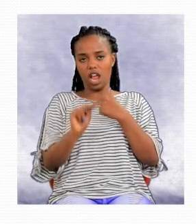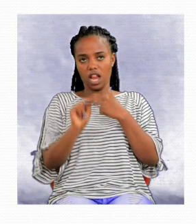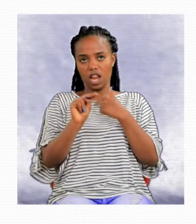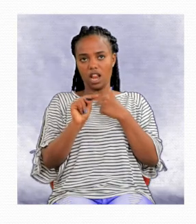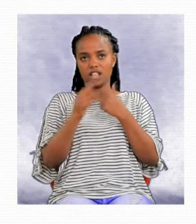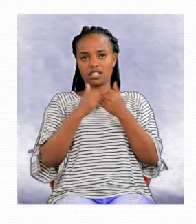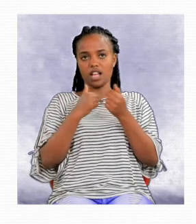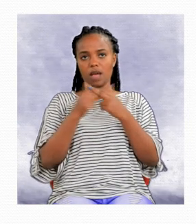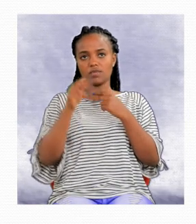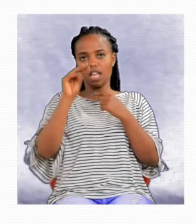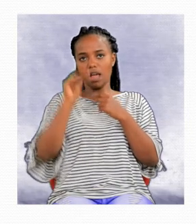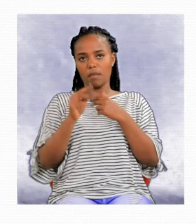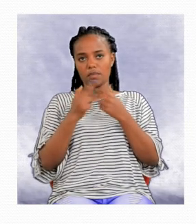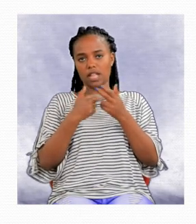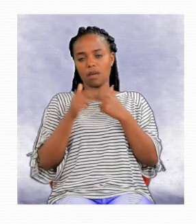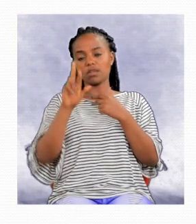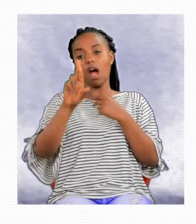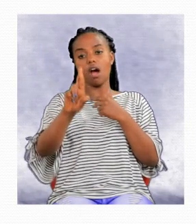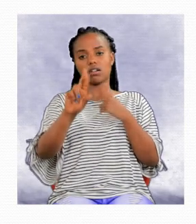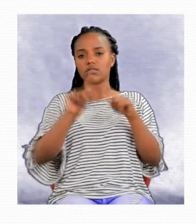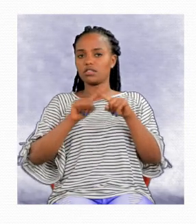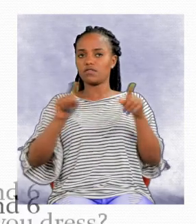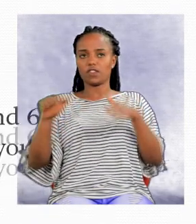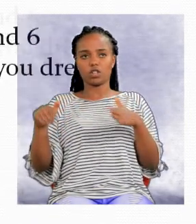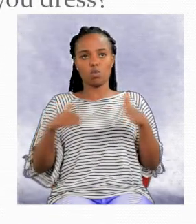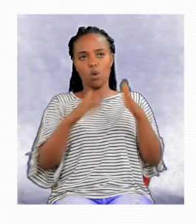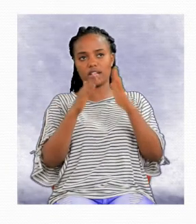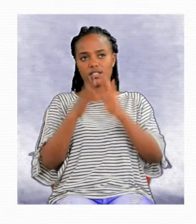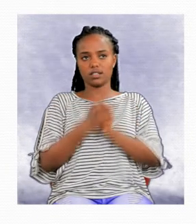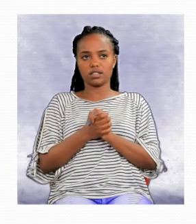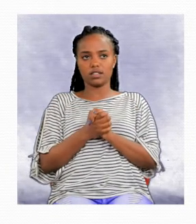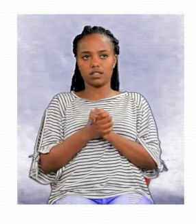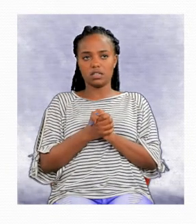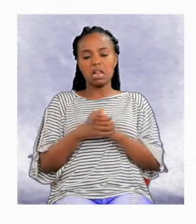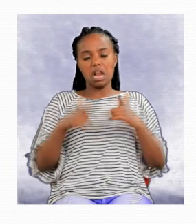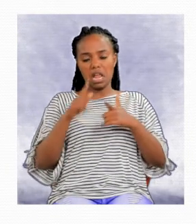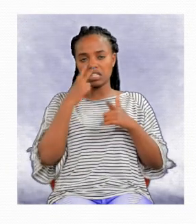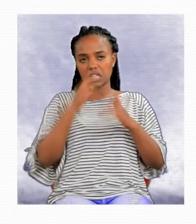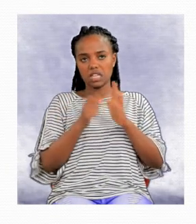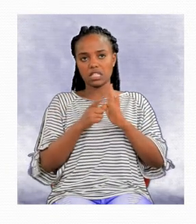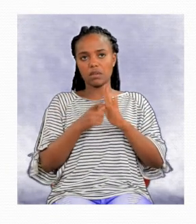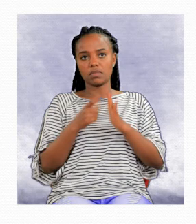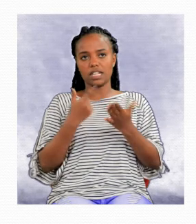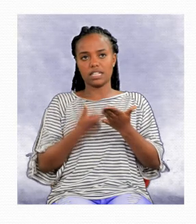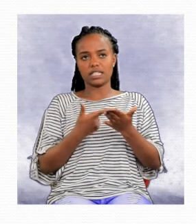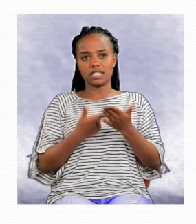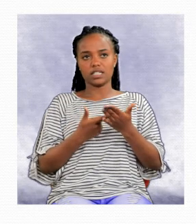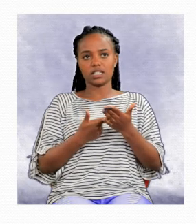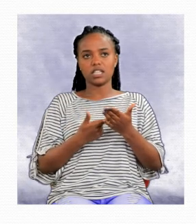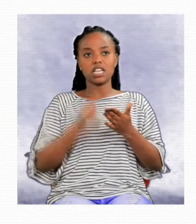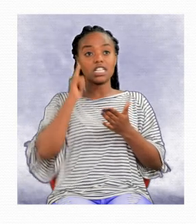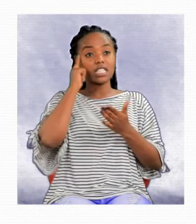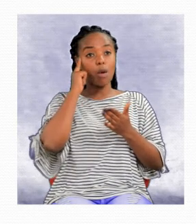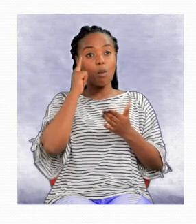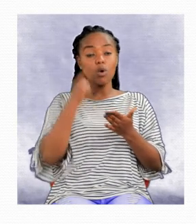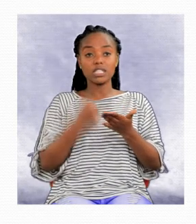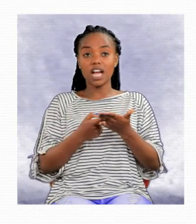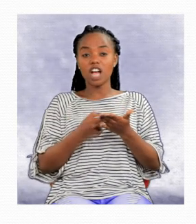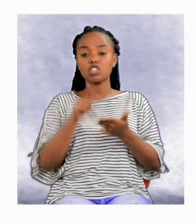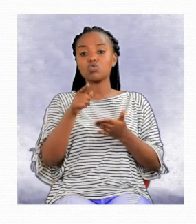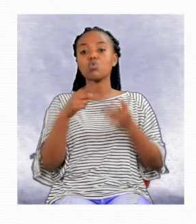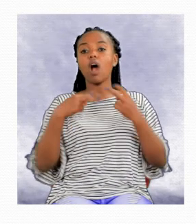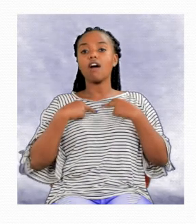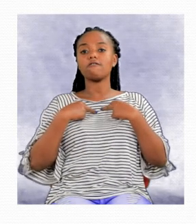r different ways. Now let's see example. For this example, suppose that